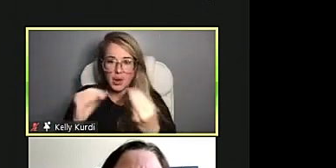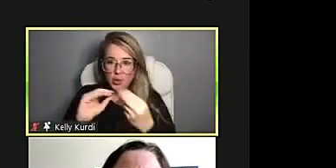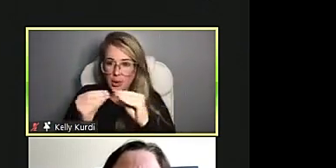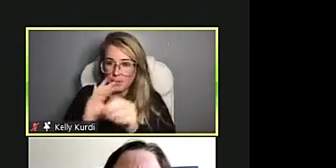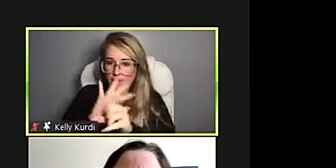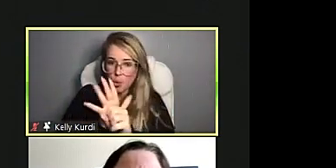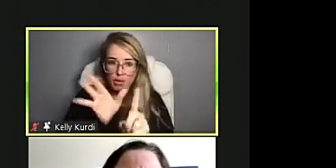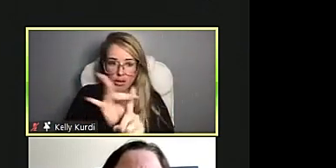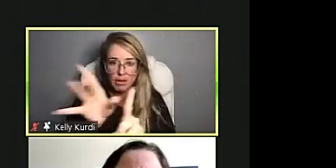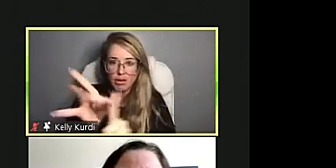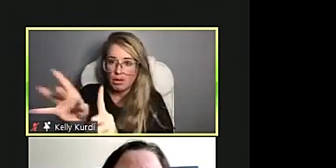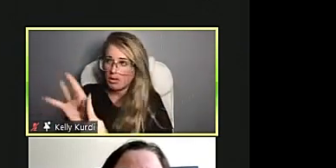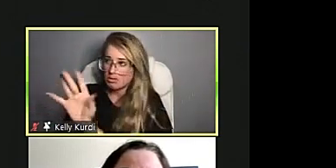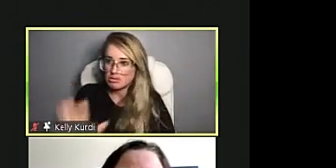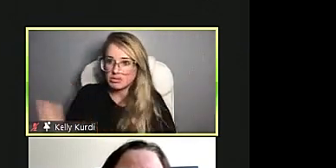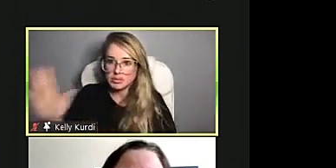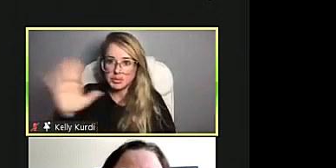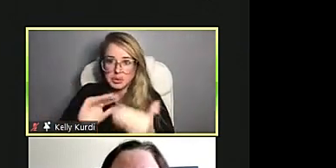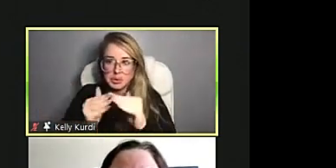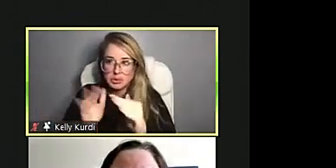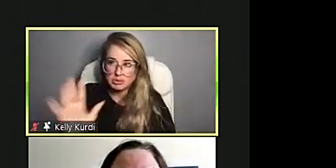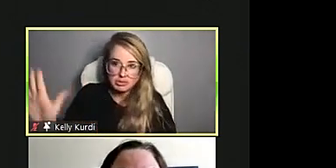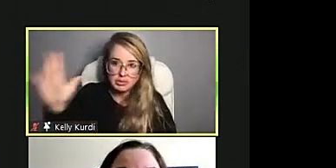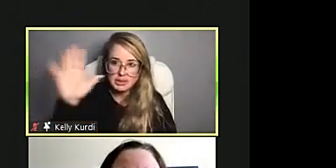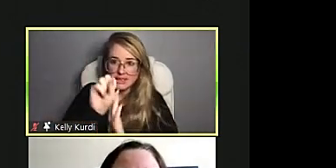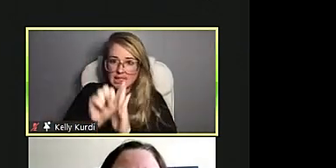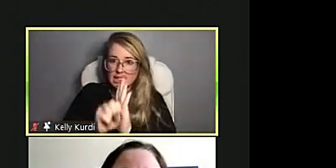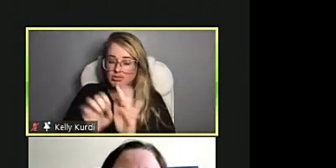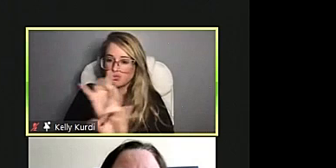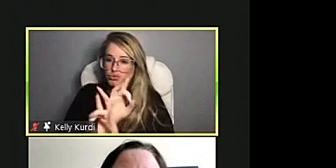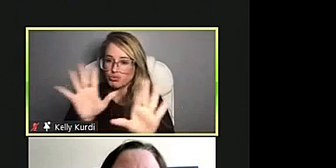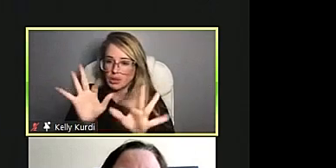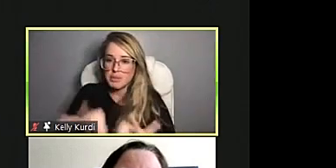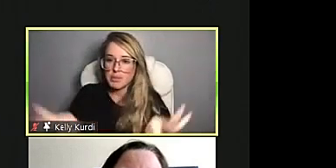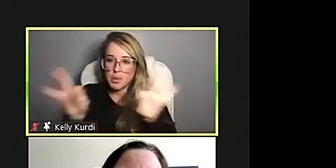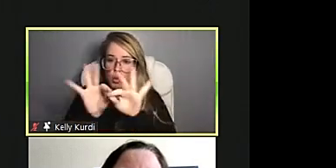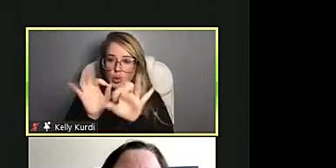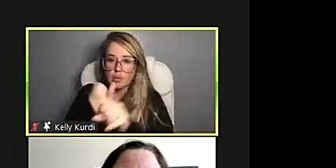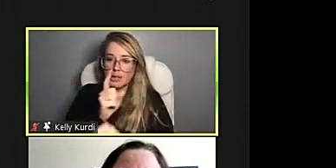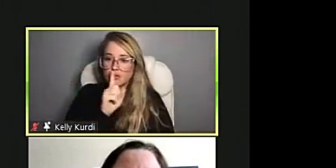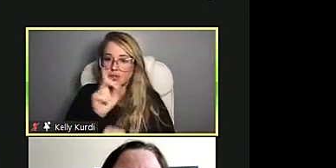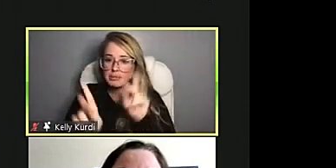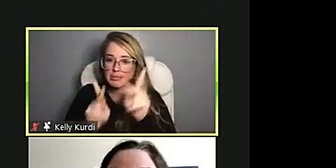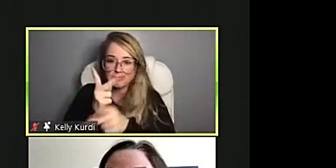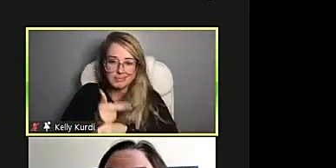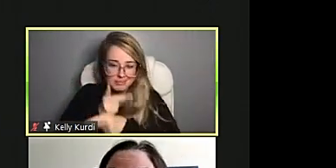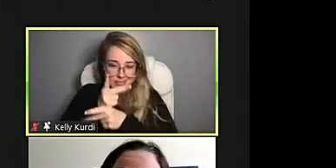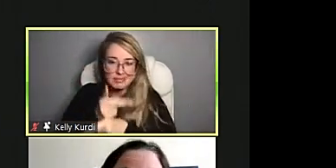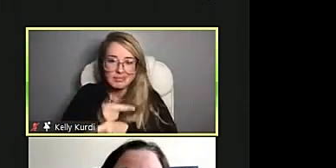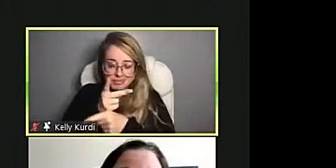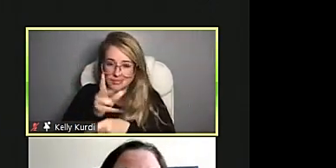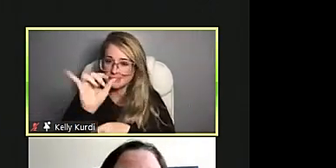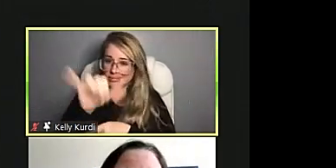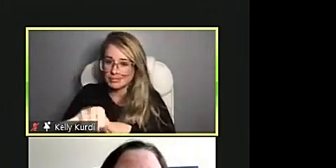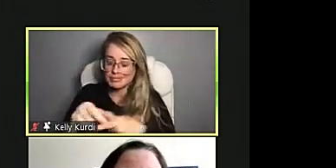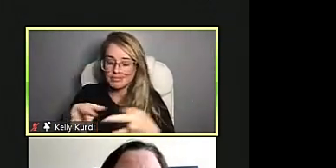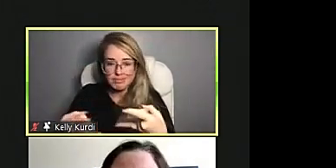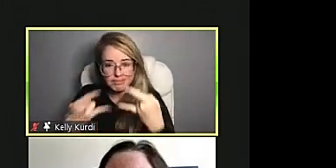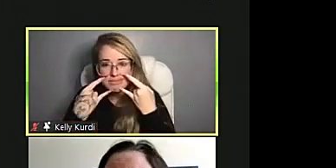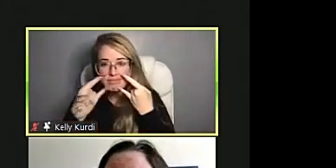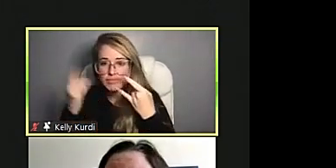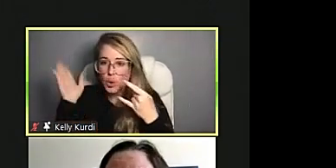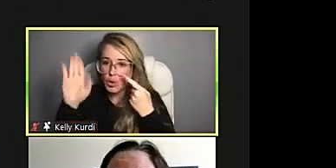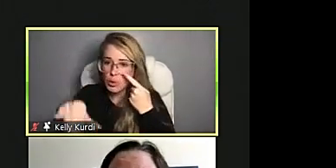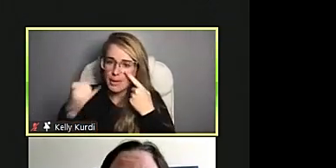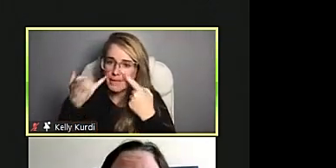community and in our state at this point, really do want to make sure that people are being careful. Wear a mask when you